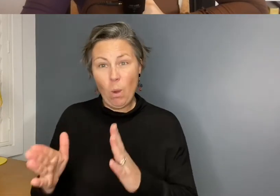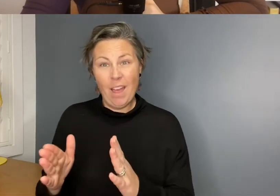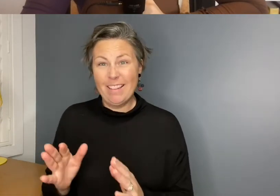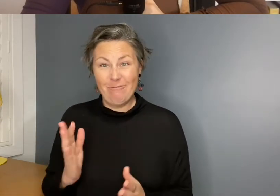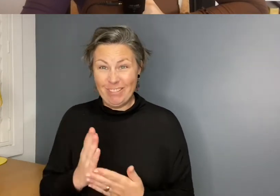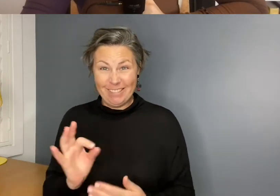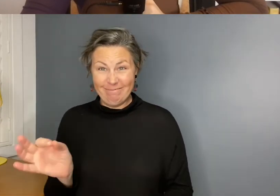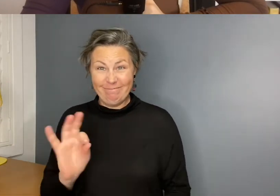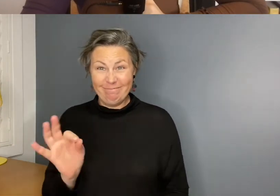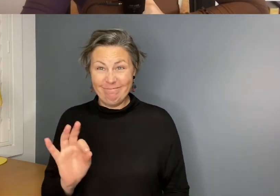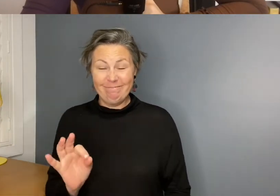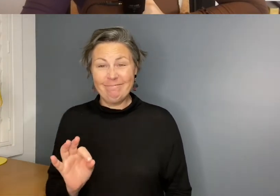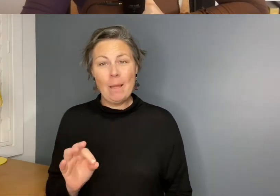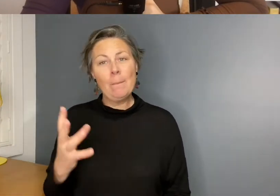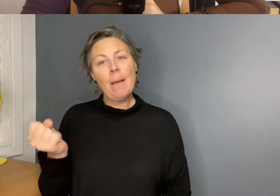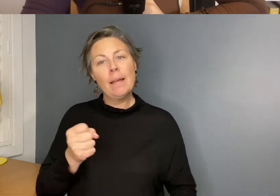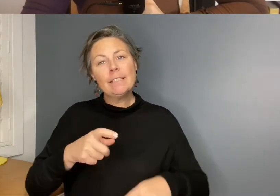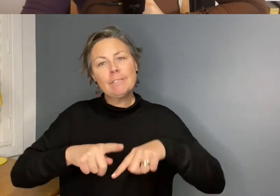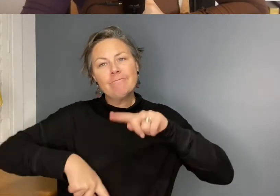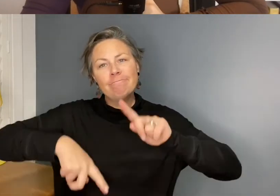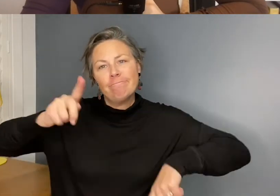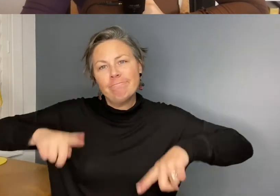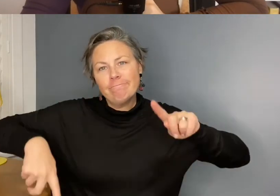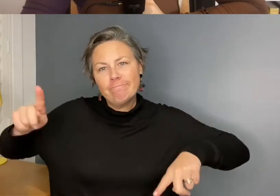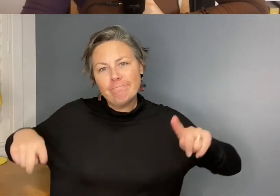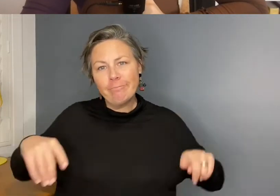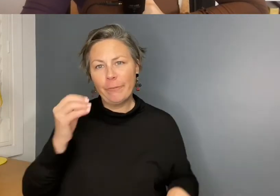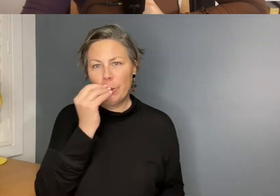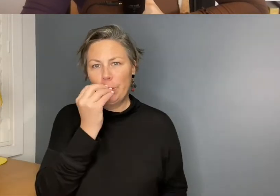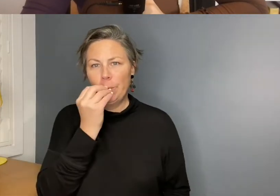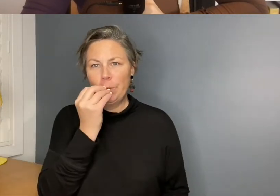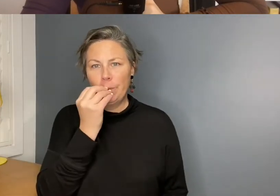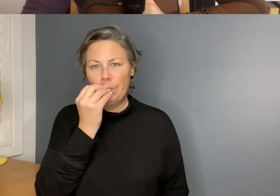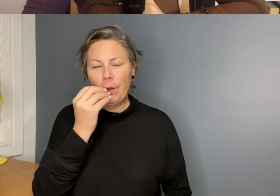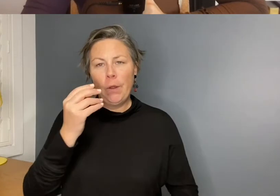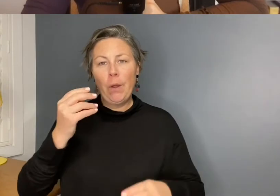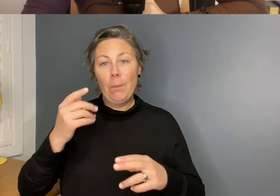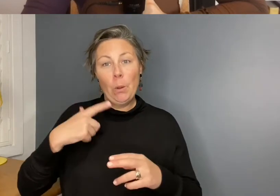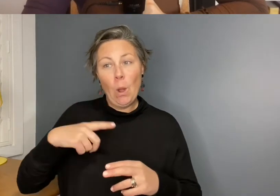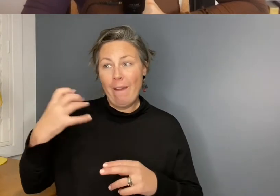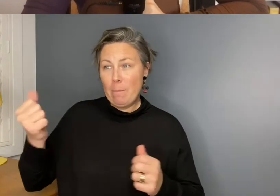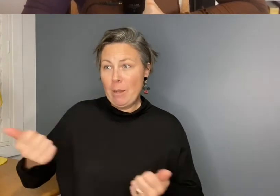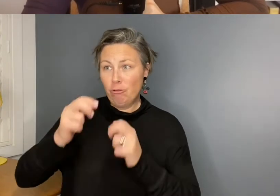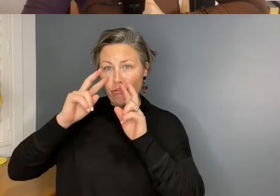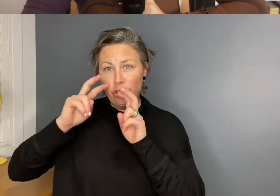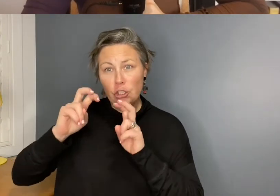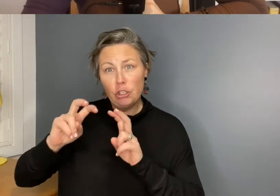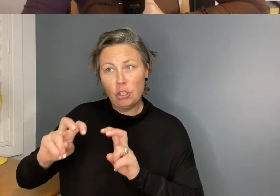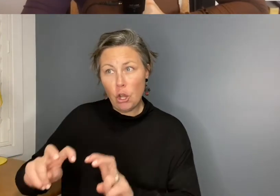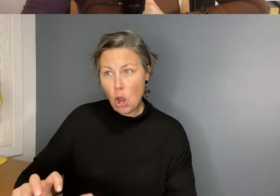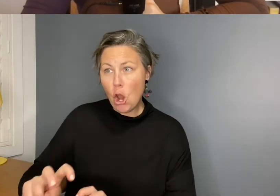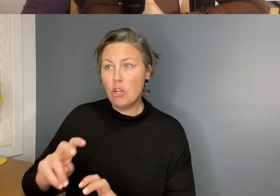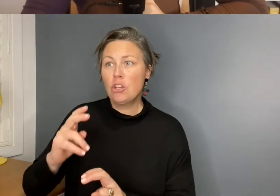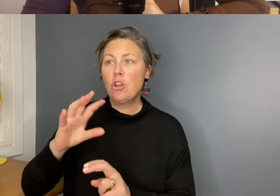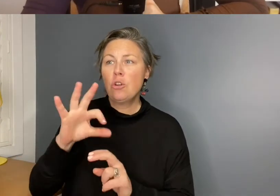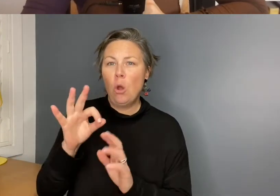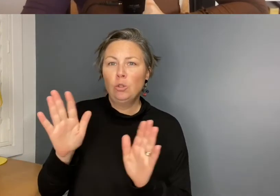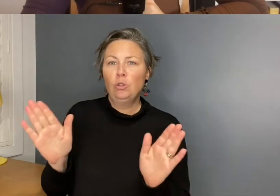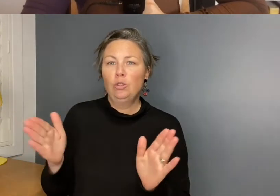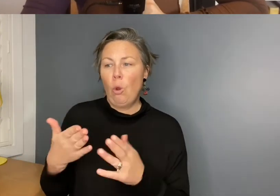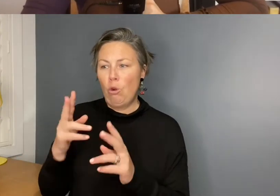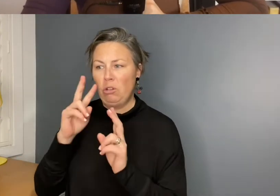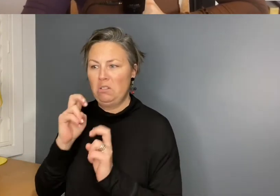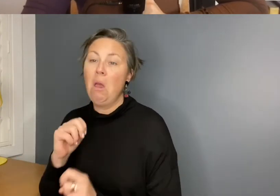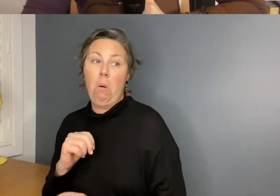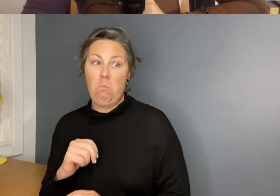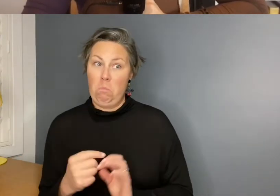balance, then what the longitudinal observational research studies show us around the world is that a diet that